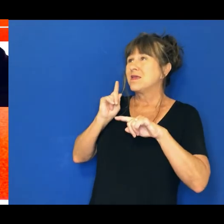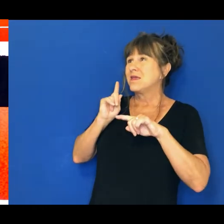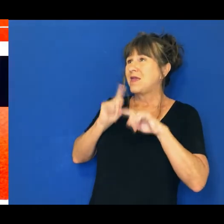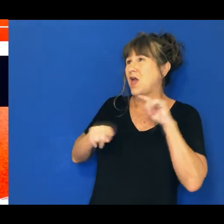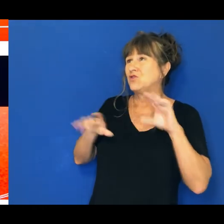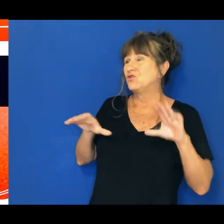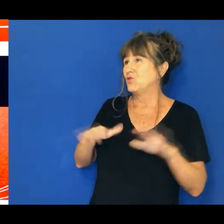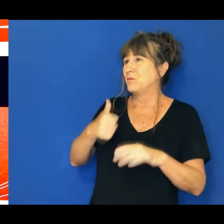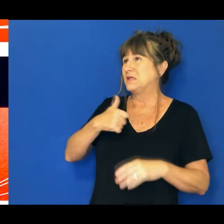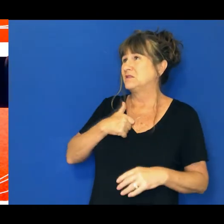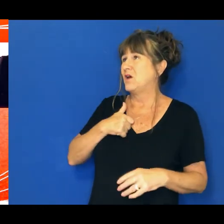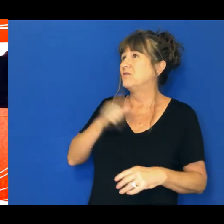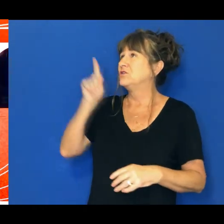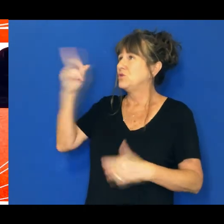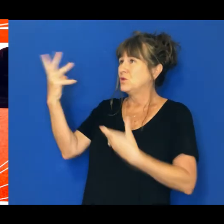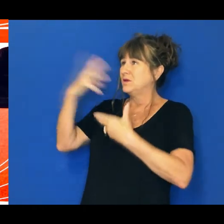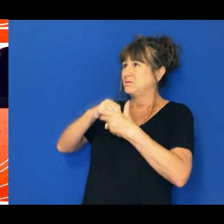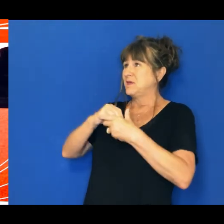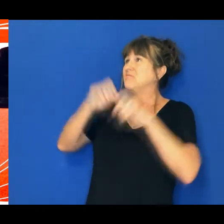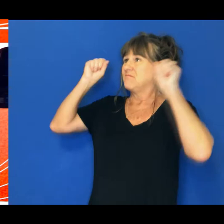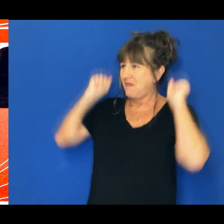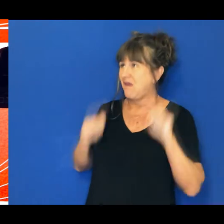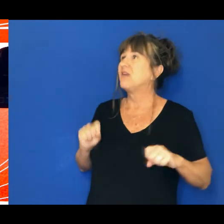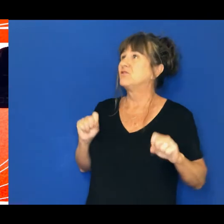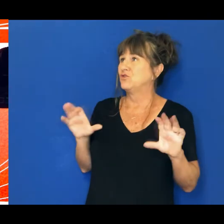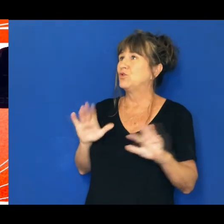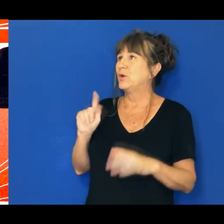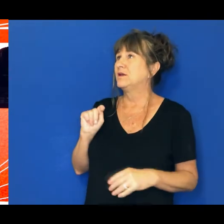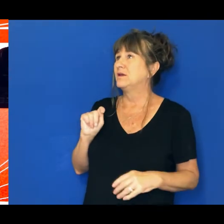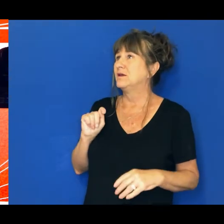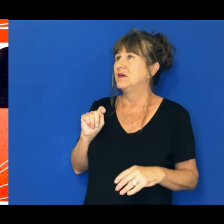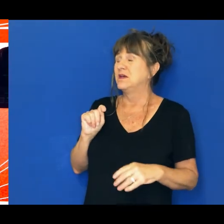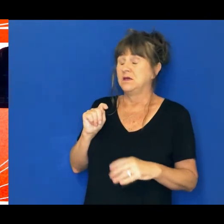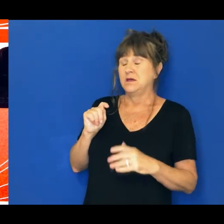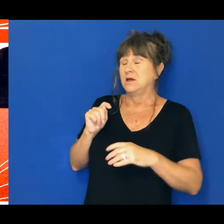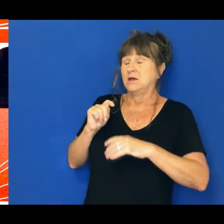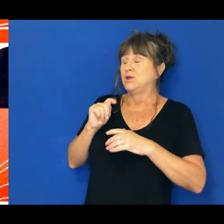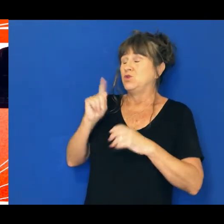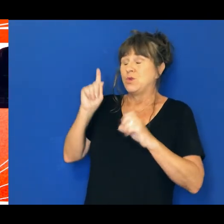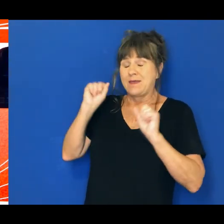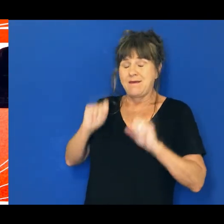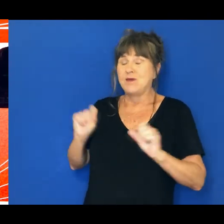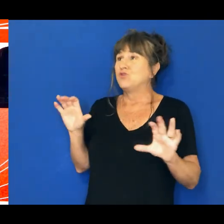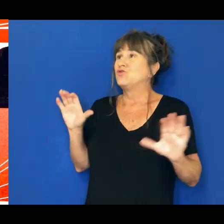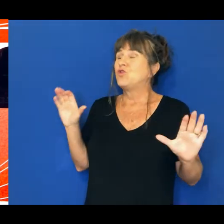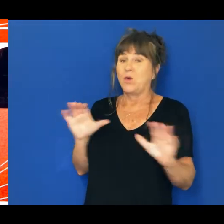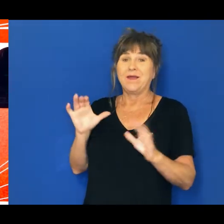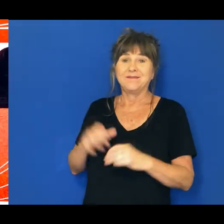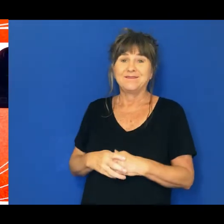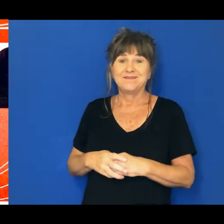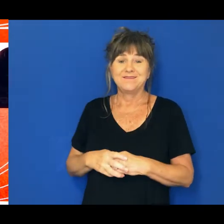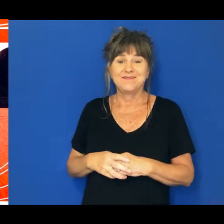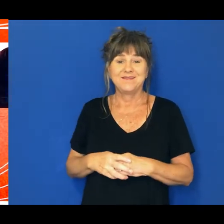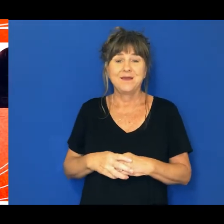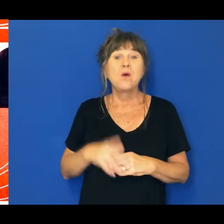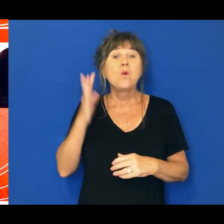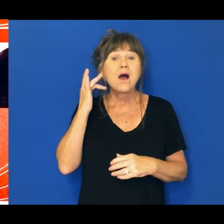can do in a moment. You can do in an instant. You can do in a week, a day, a month. The timing's not important, but God can do